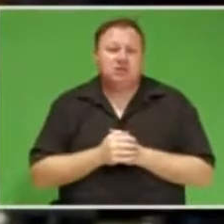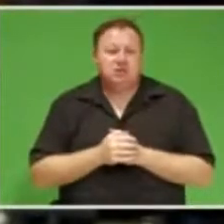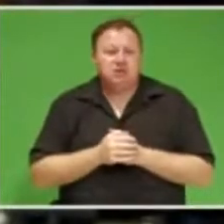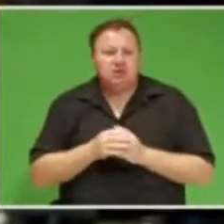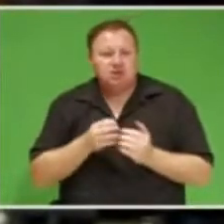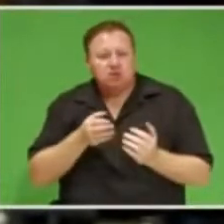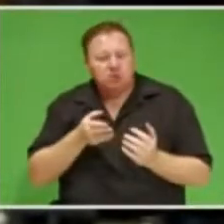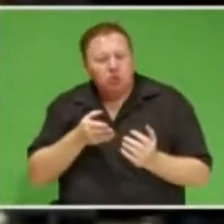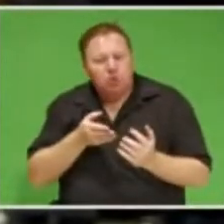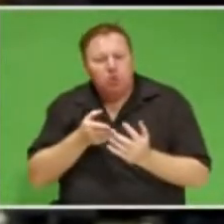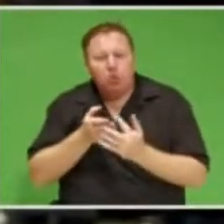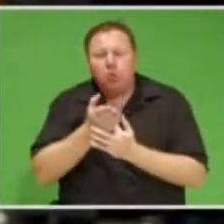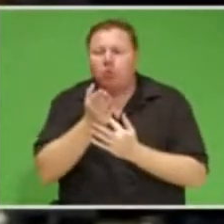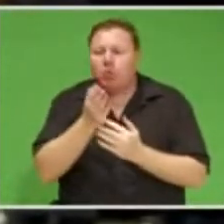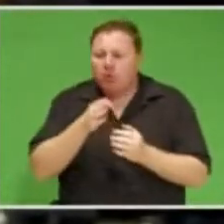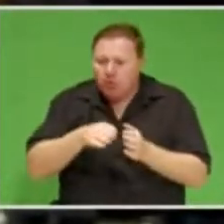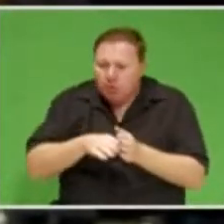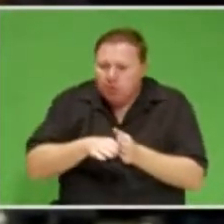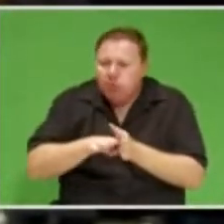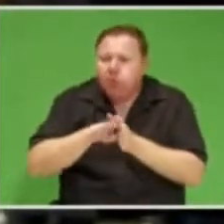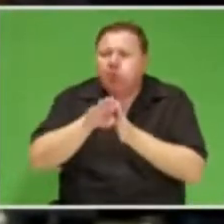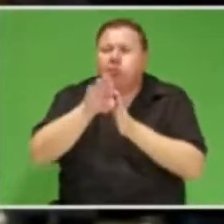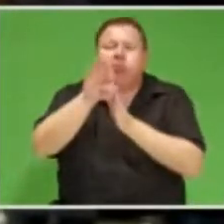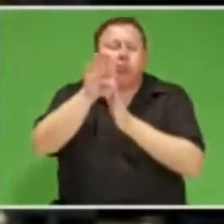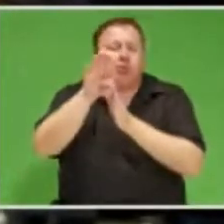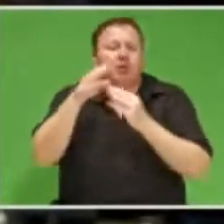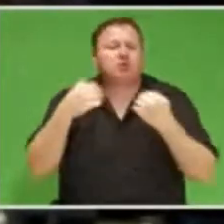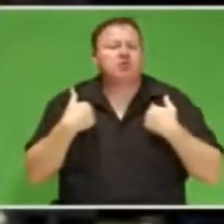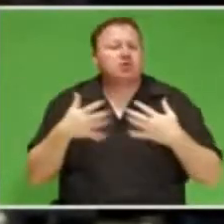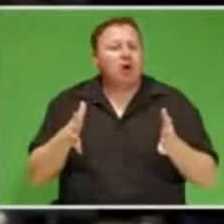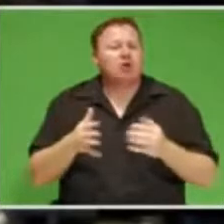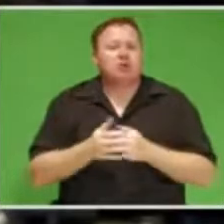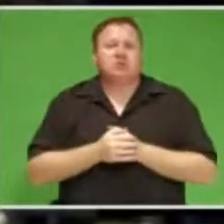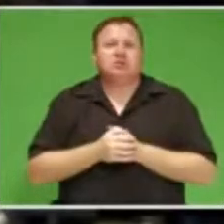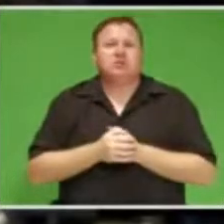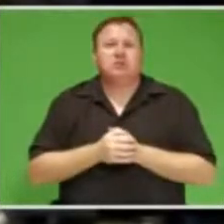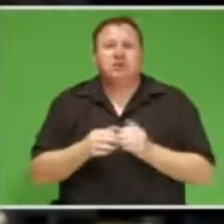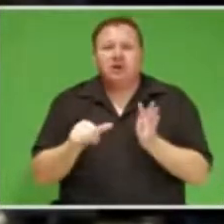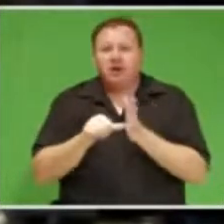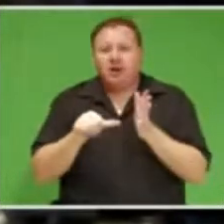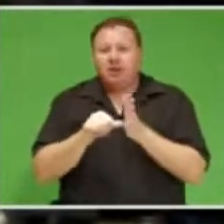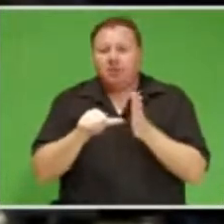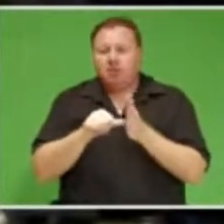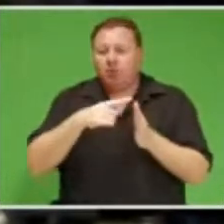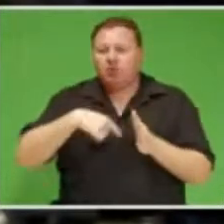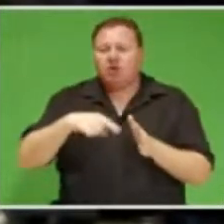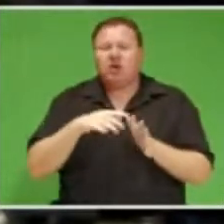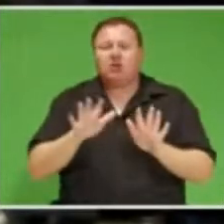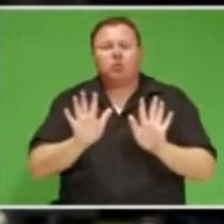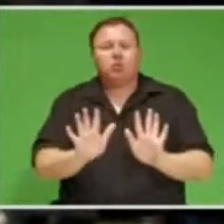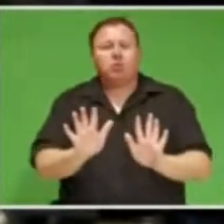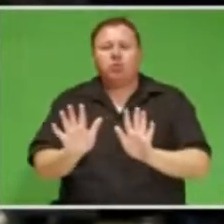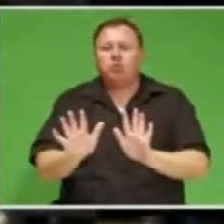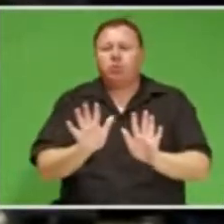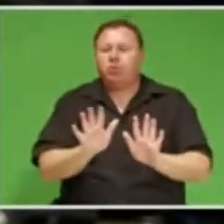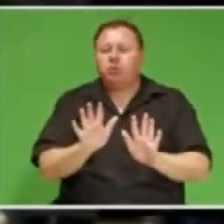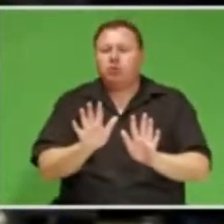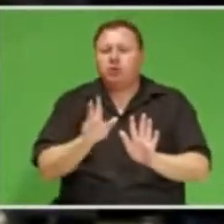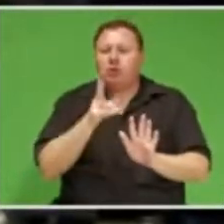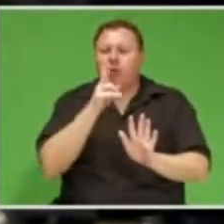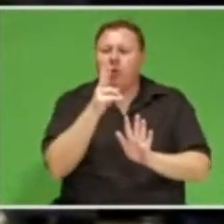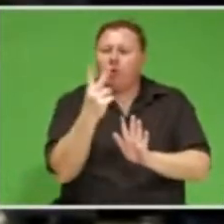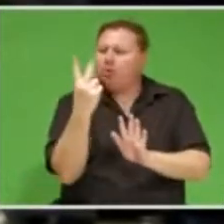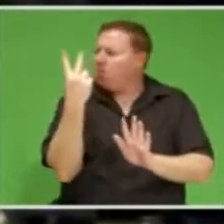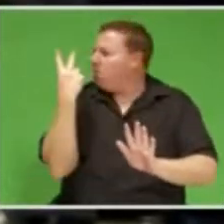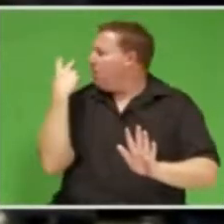recover. And it is important for us to pause for a moment and look back whence